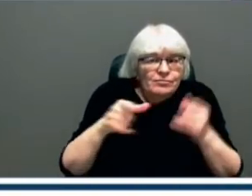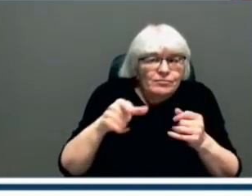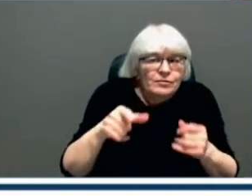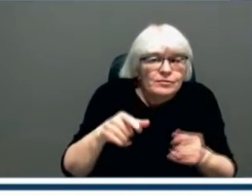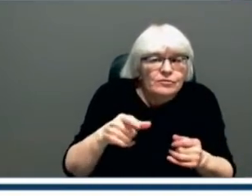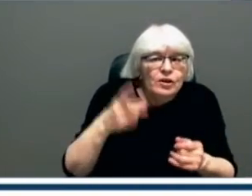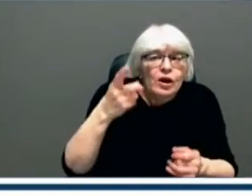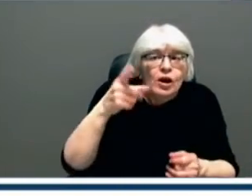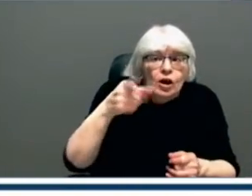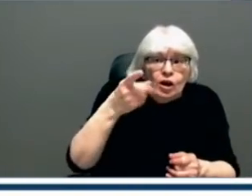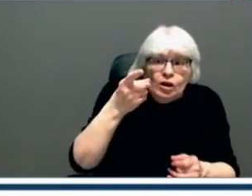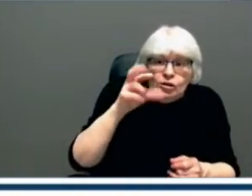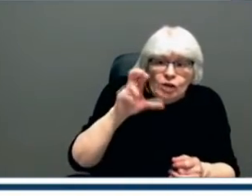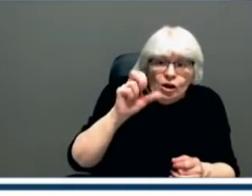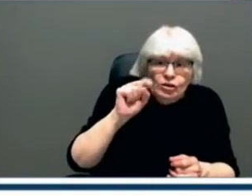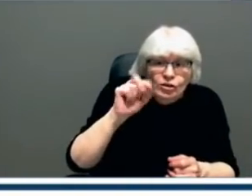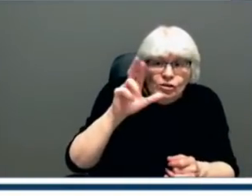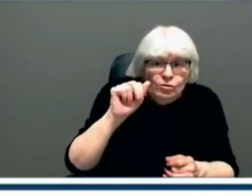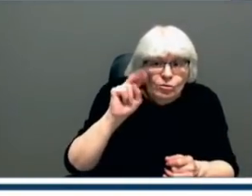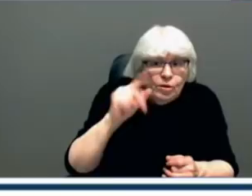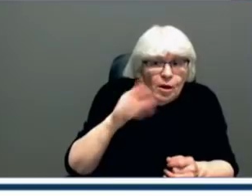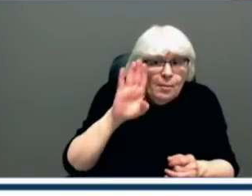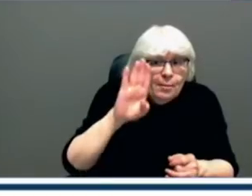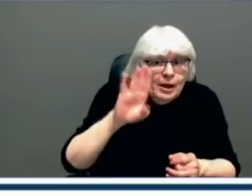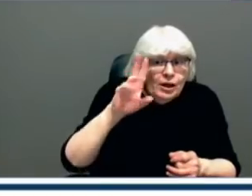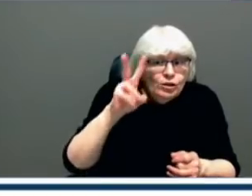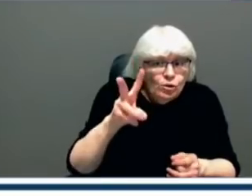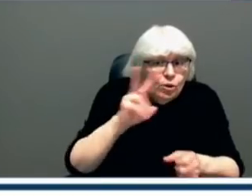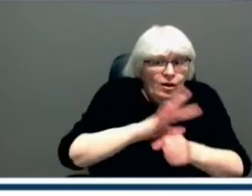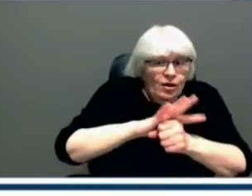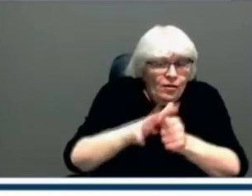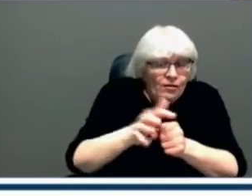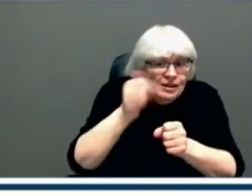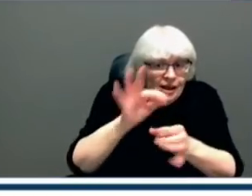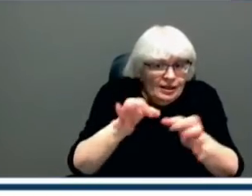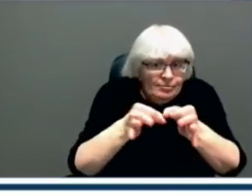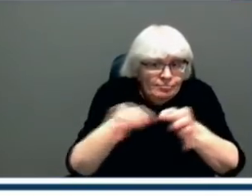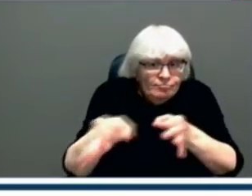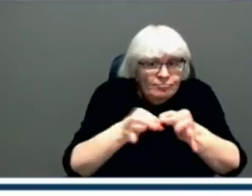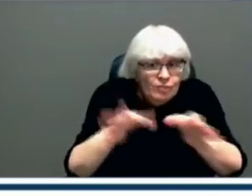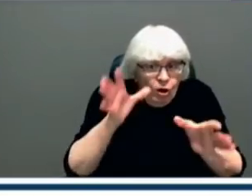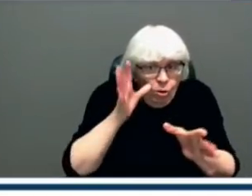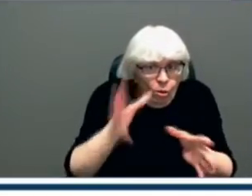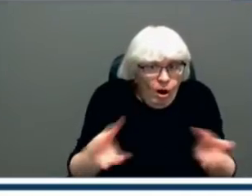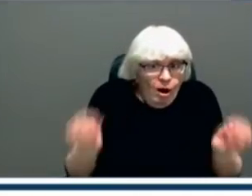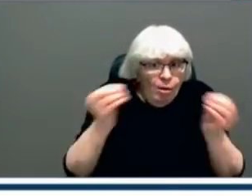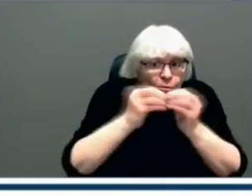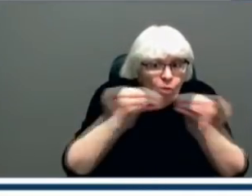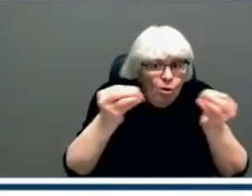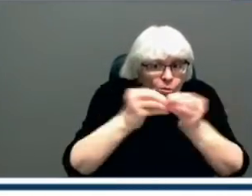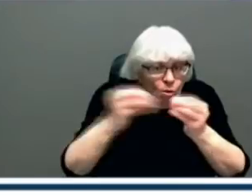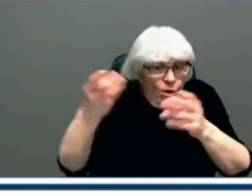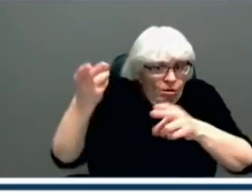variant is helping to drive the increase in positive lab cases, and is there any way of quantifying it?